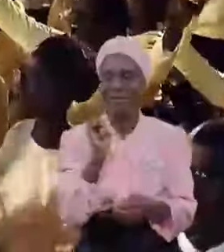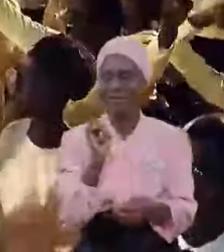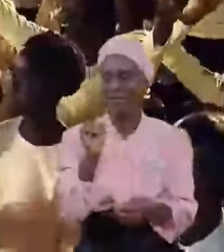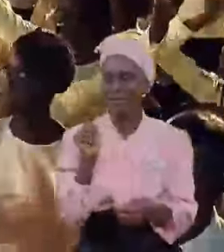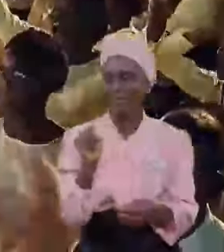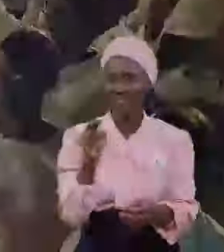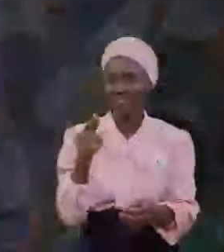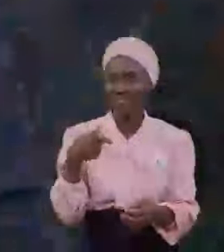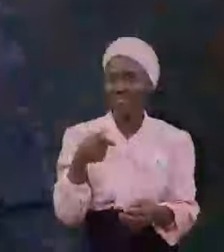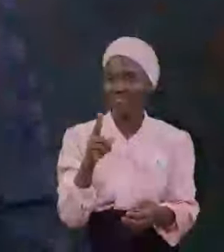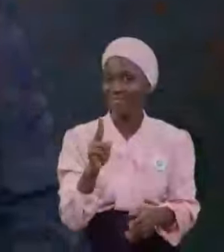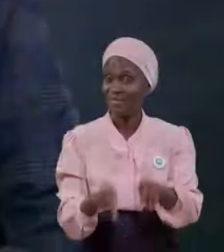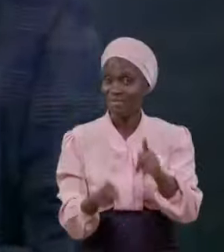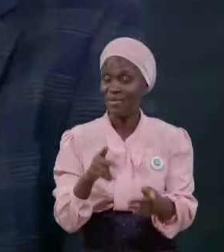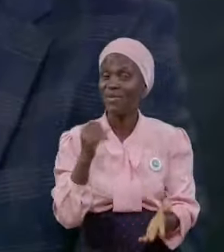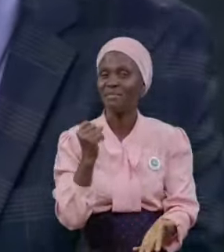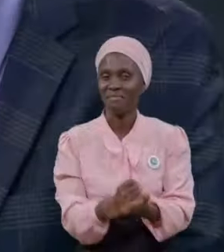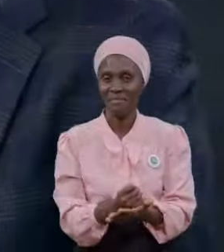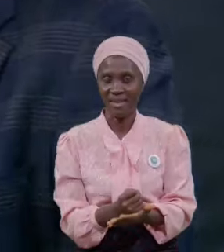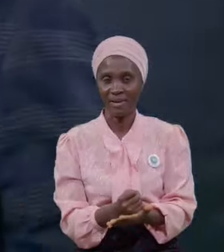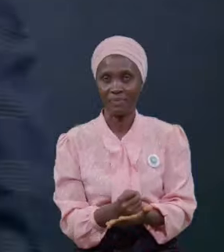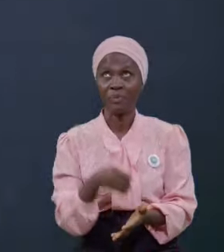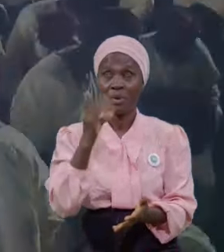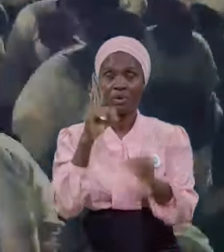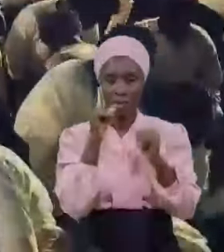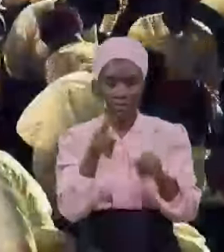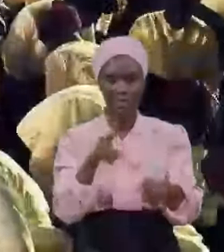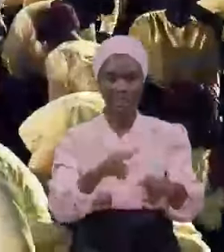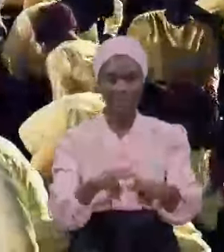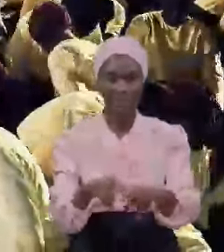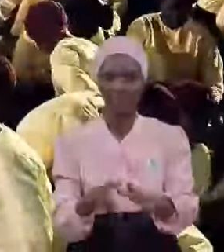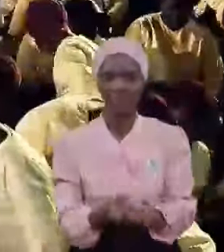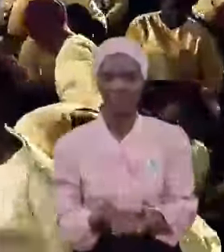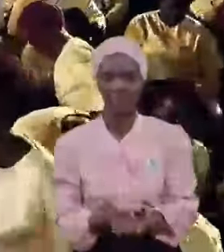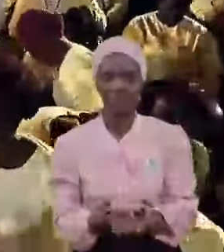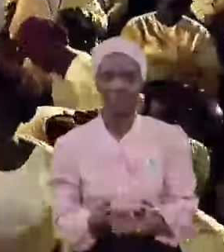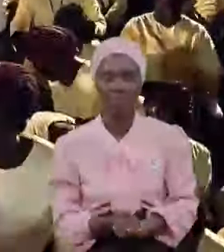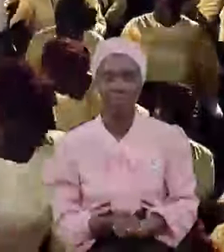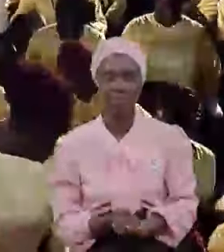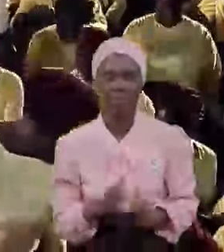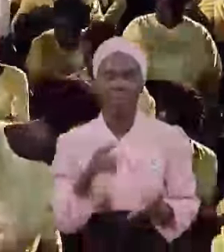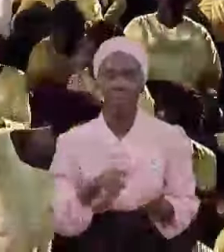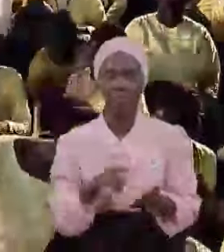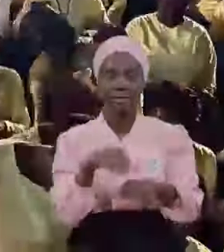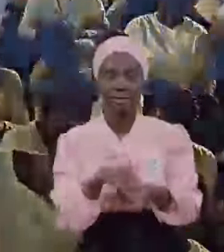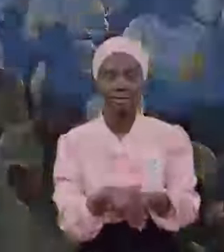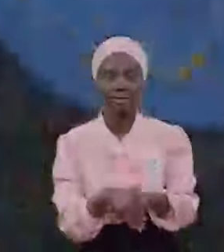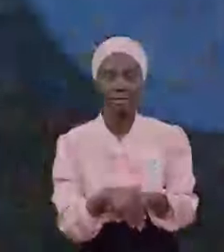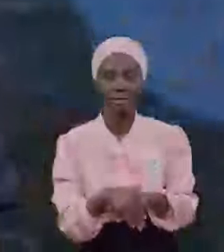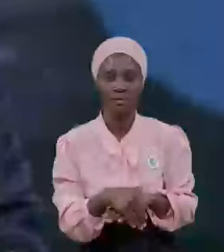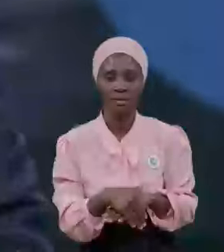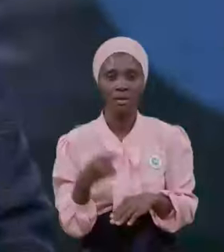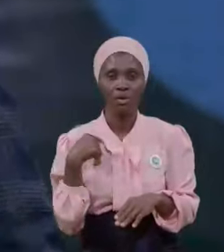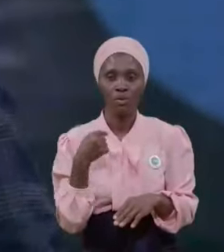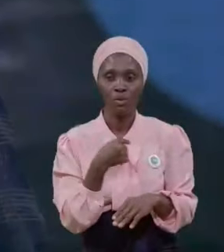God bless you. You can sit down. Tonight, we're looking at something